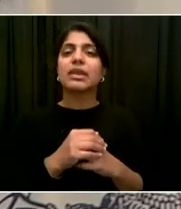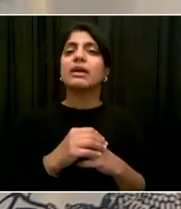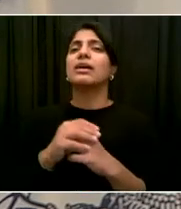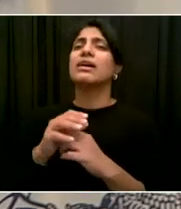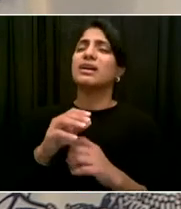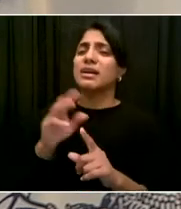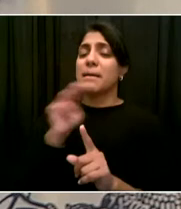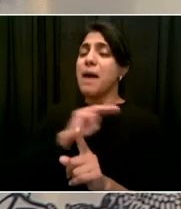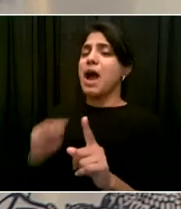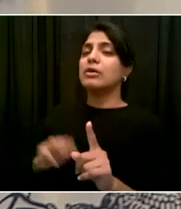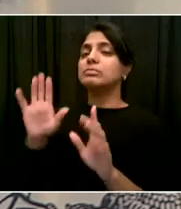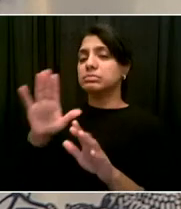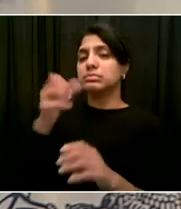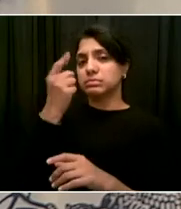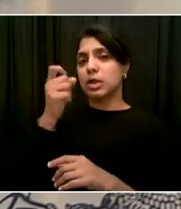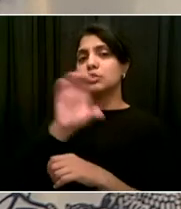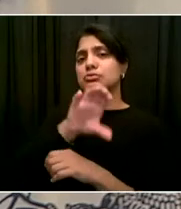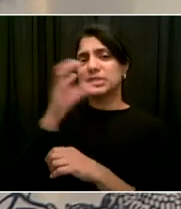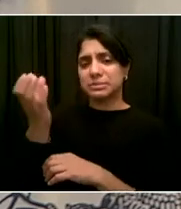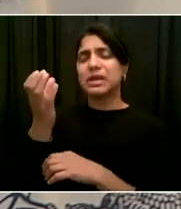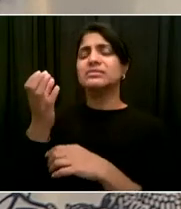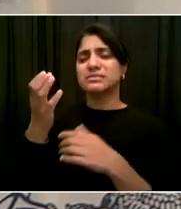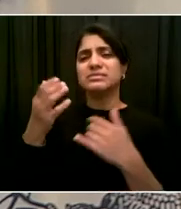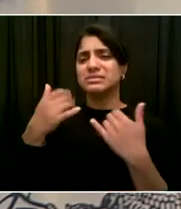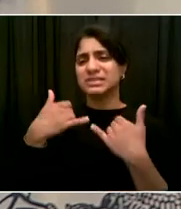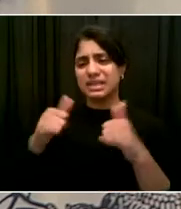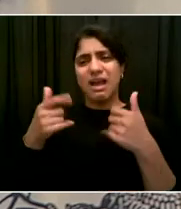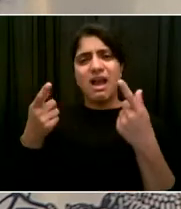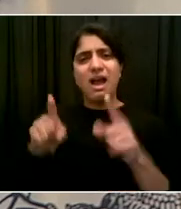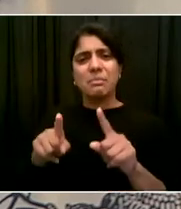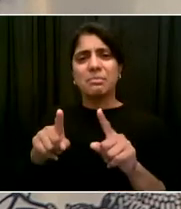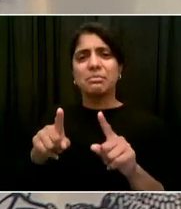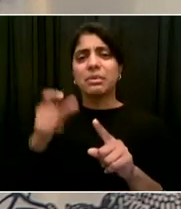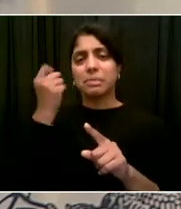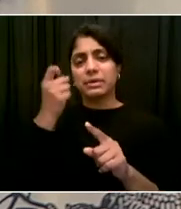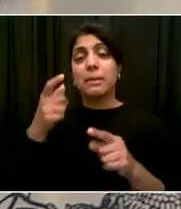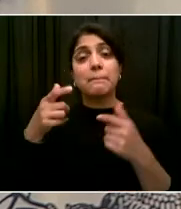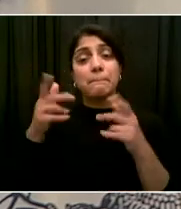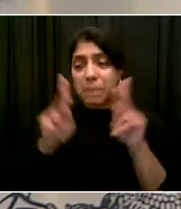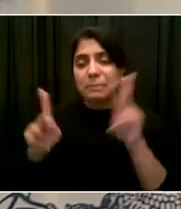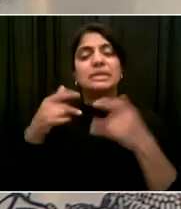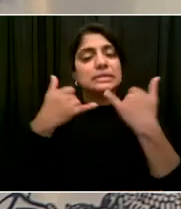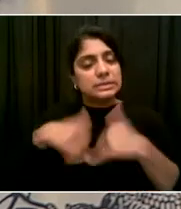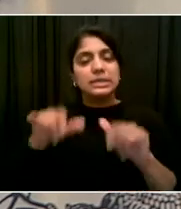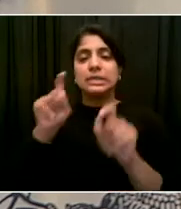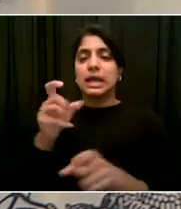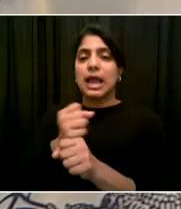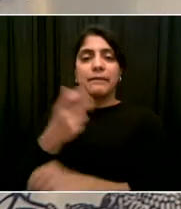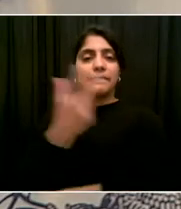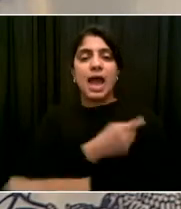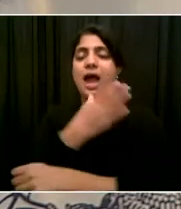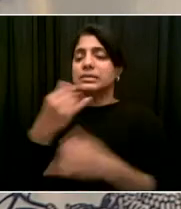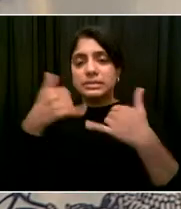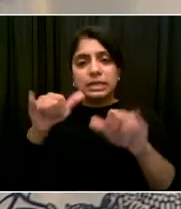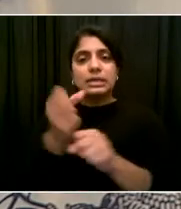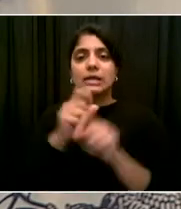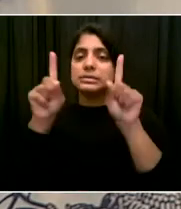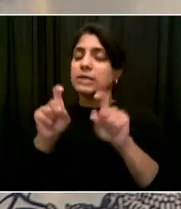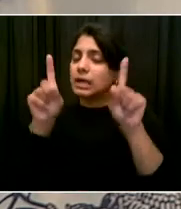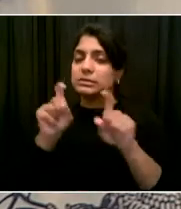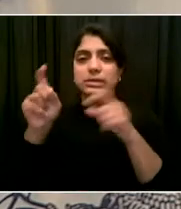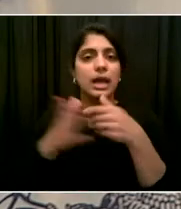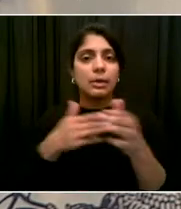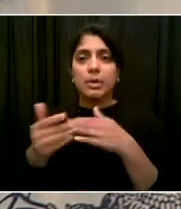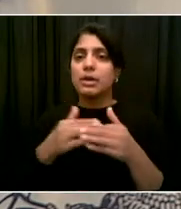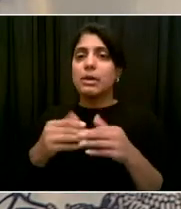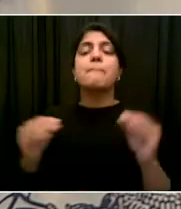It's value add for sure. We want as many sites as we can get. I agree with you that with testing, like with vaccination,